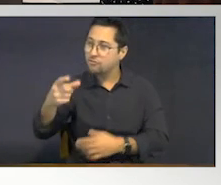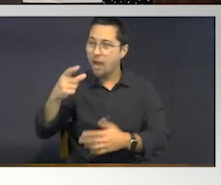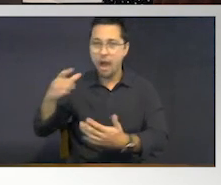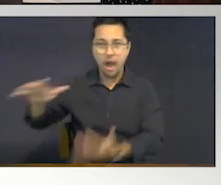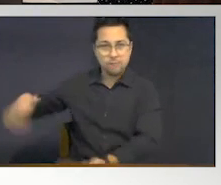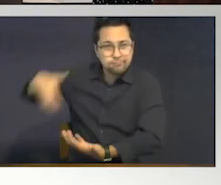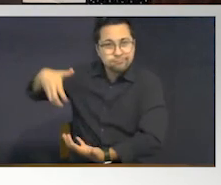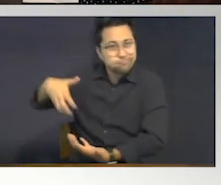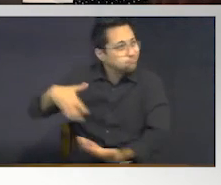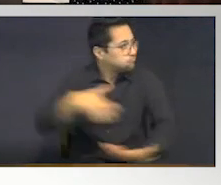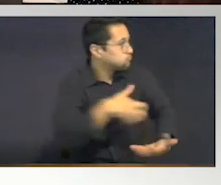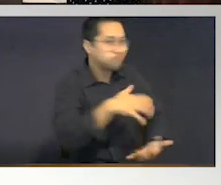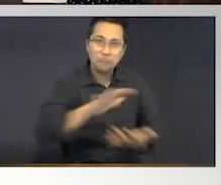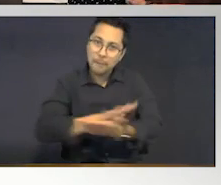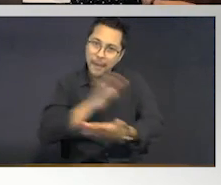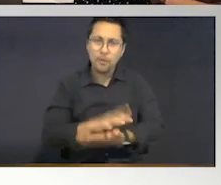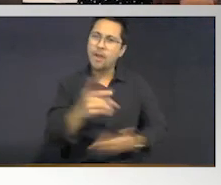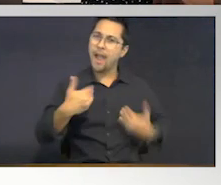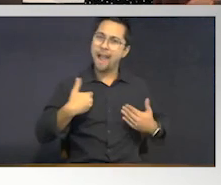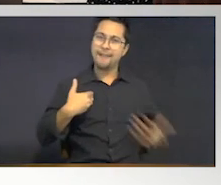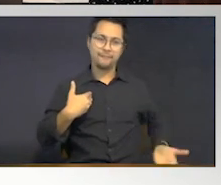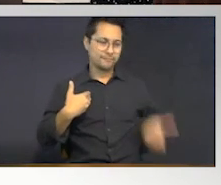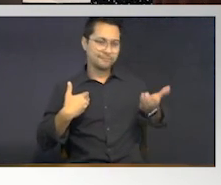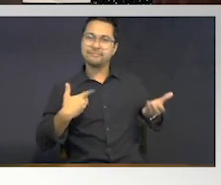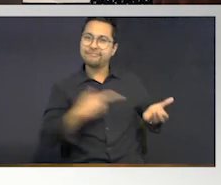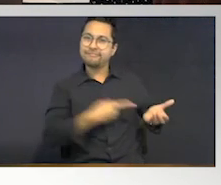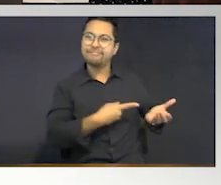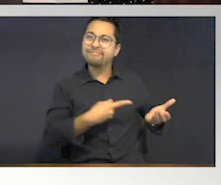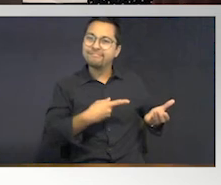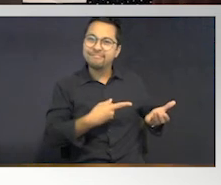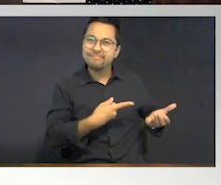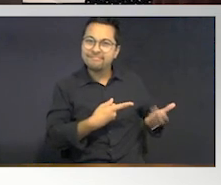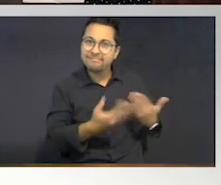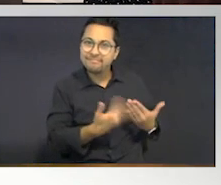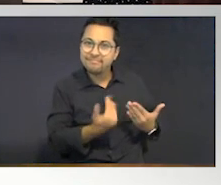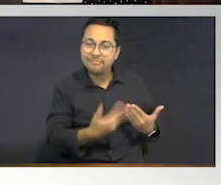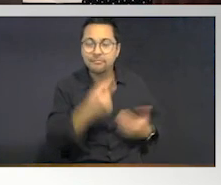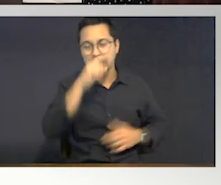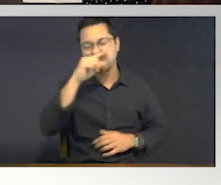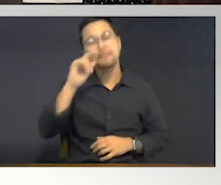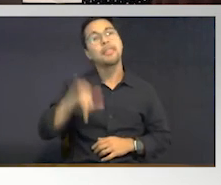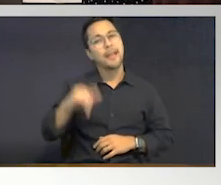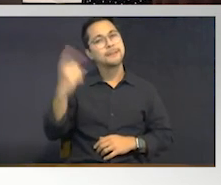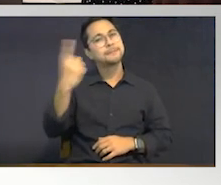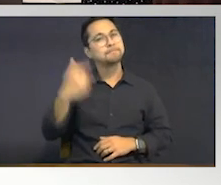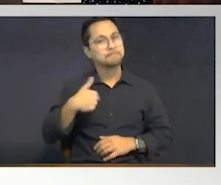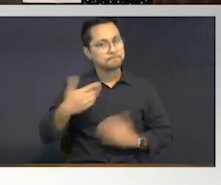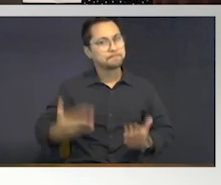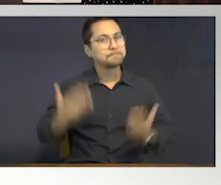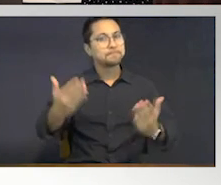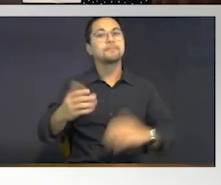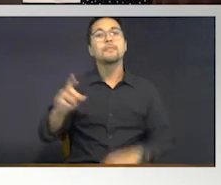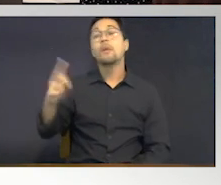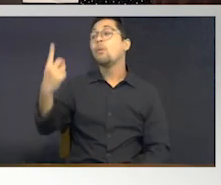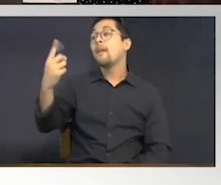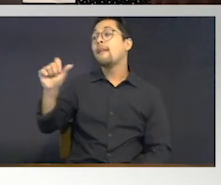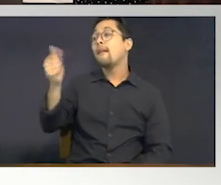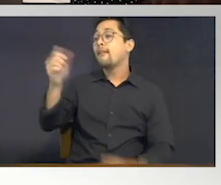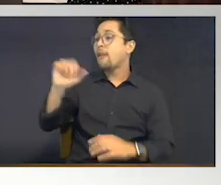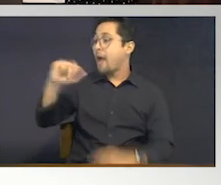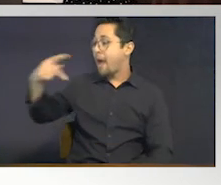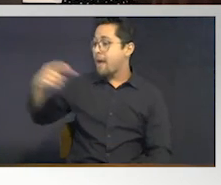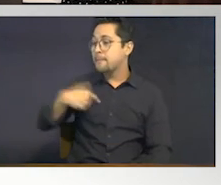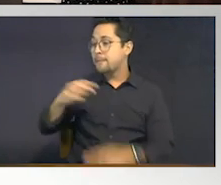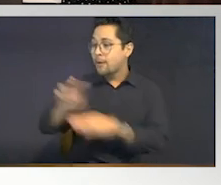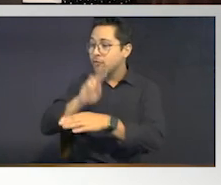around all the time. You've got it right there on your phone. So that's something that's definitely recommended. One of the other apps I've used